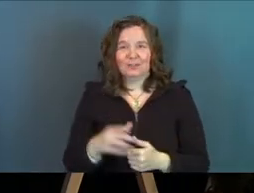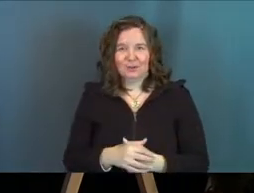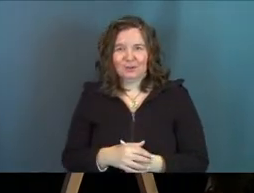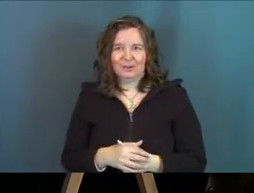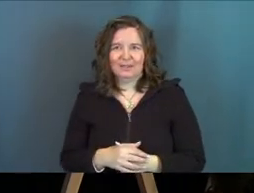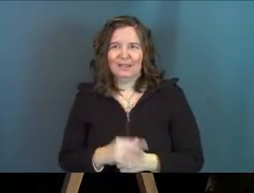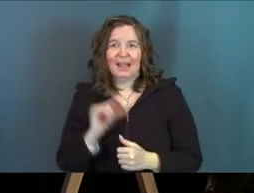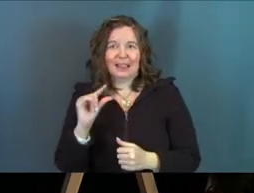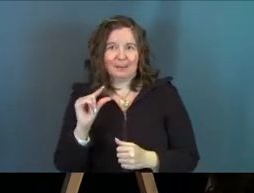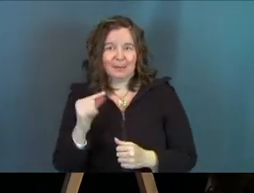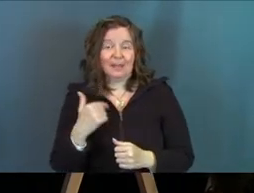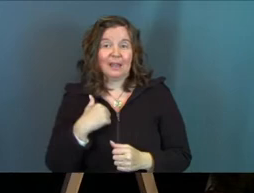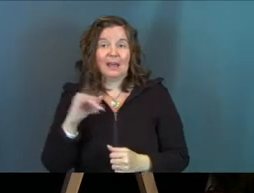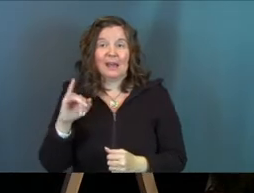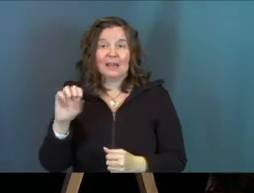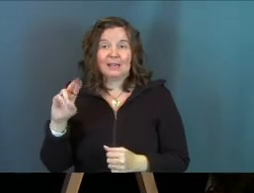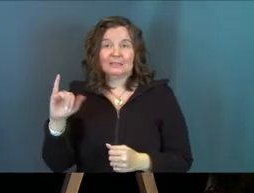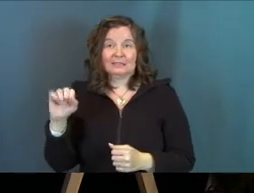just a little bit, okay?